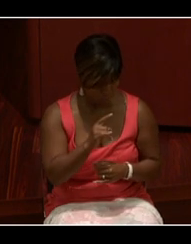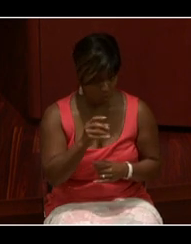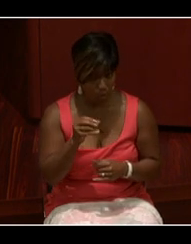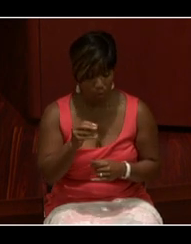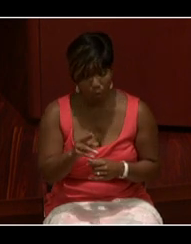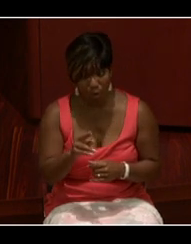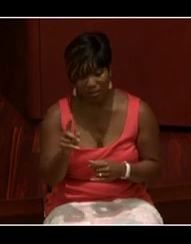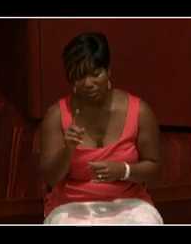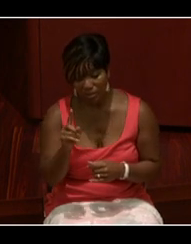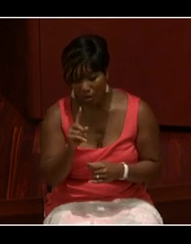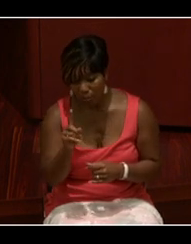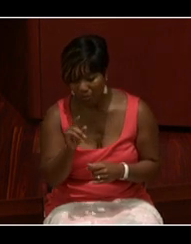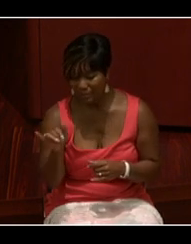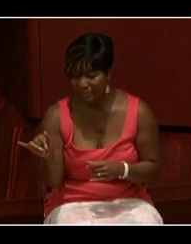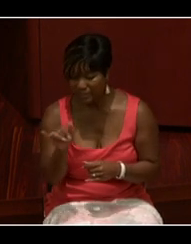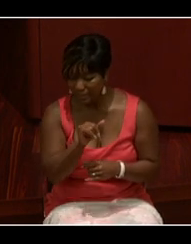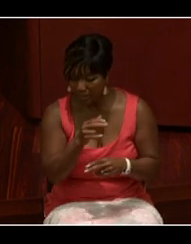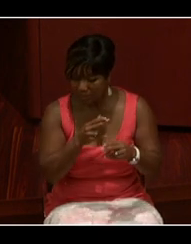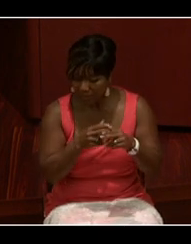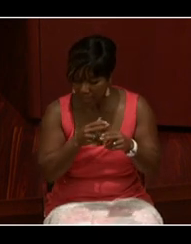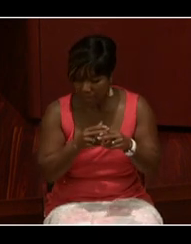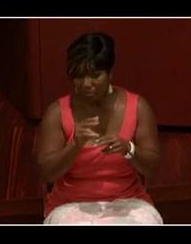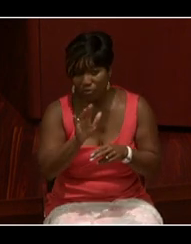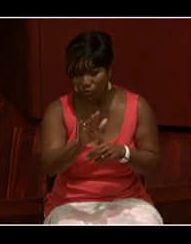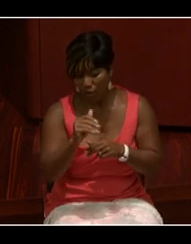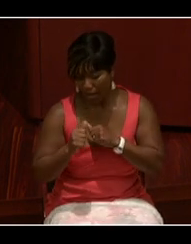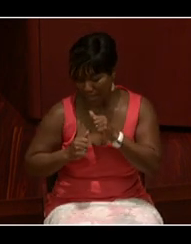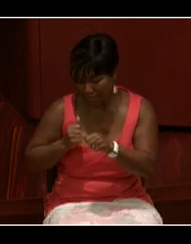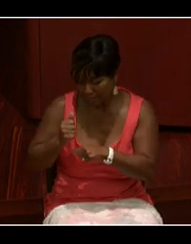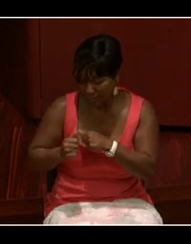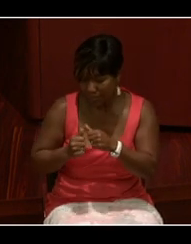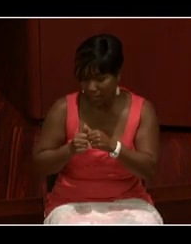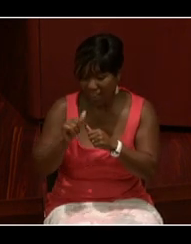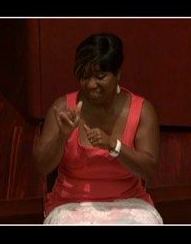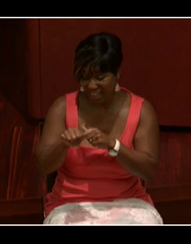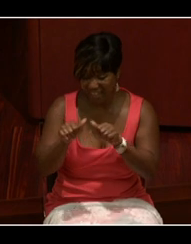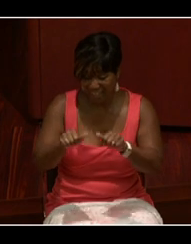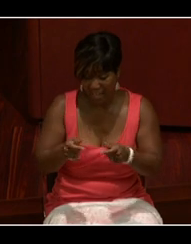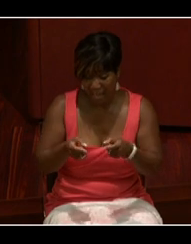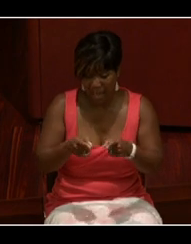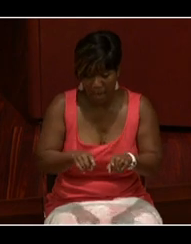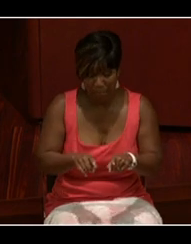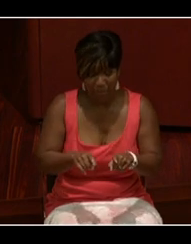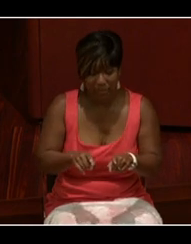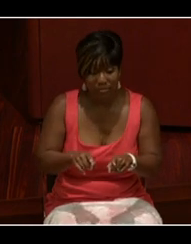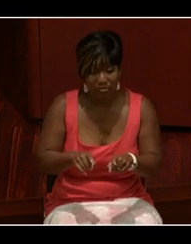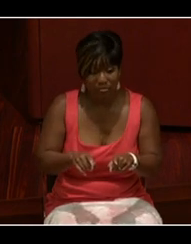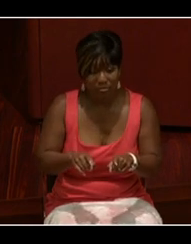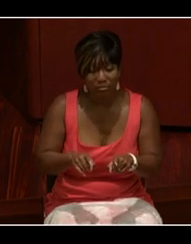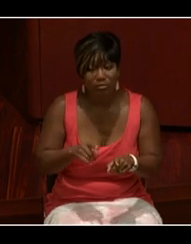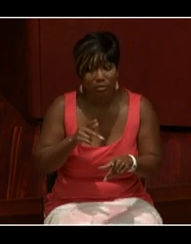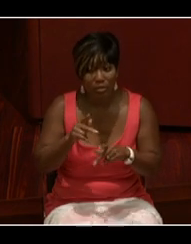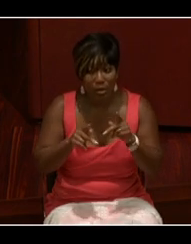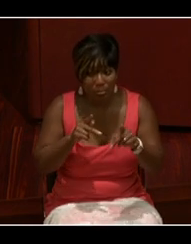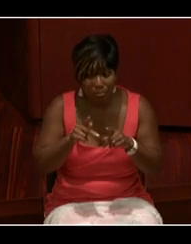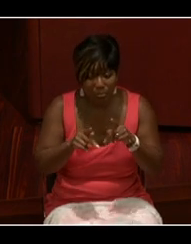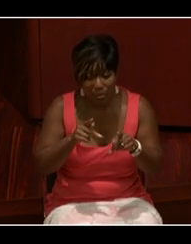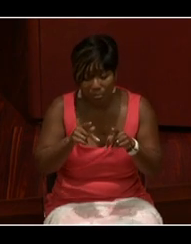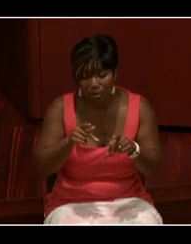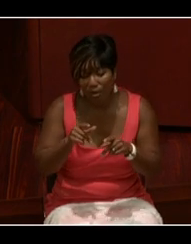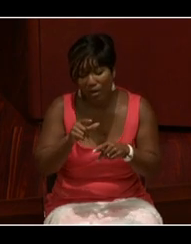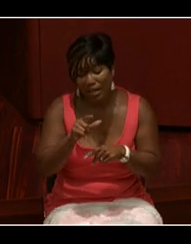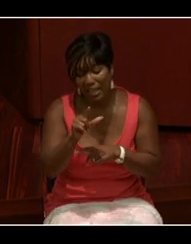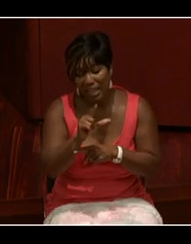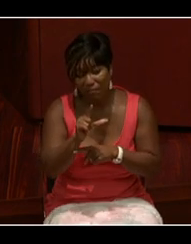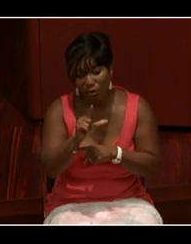just someone that has the same name as one of your ancestors. That can happen rather frequently. Is you'll have people at Leavenworth with the